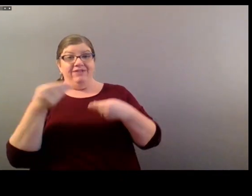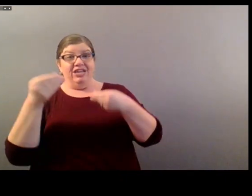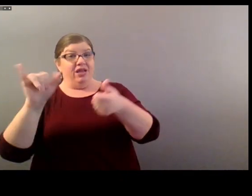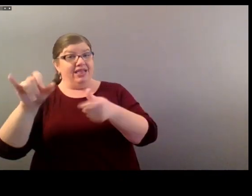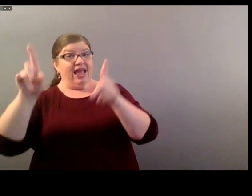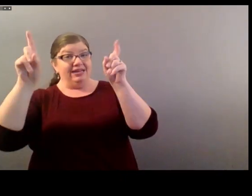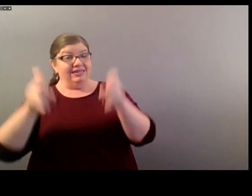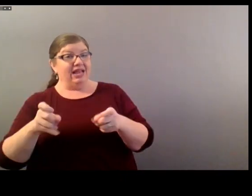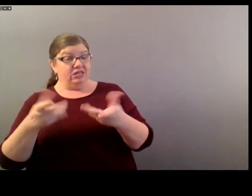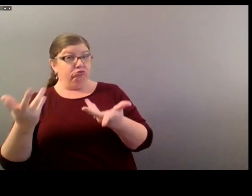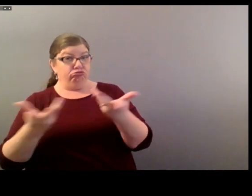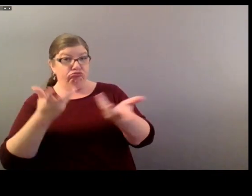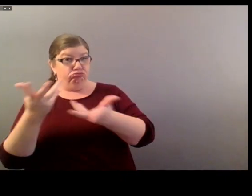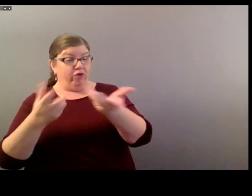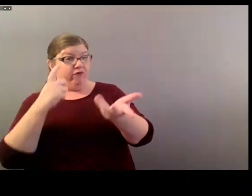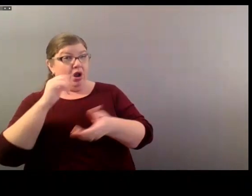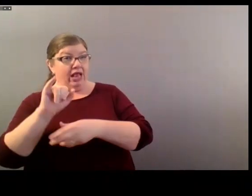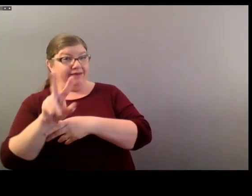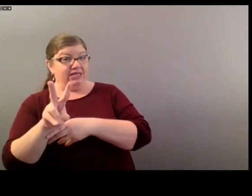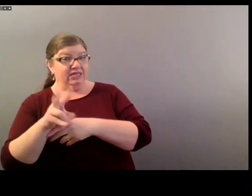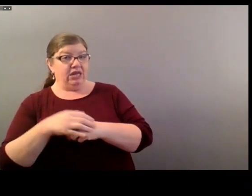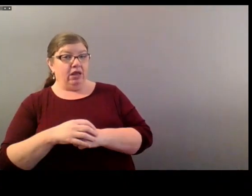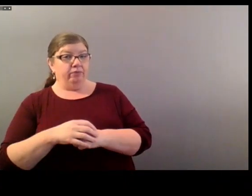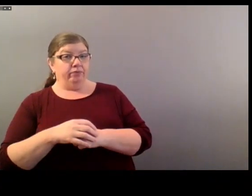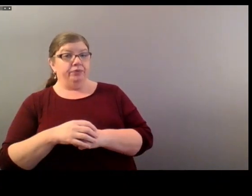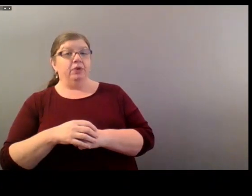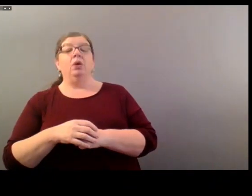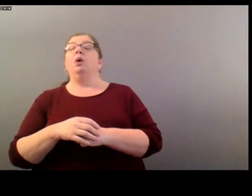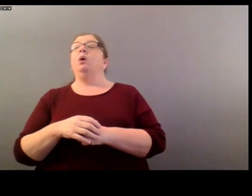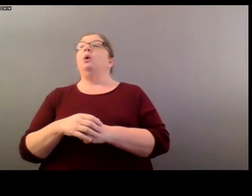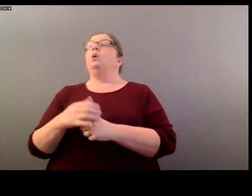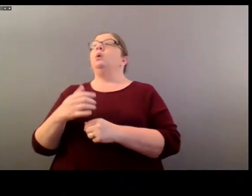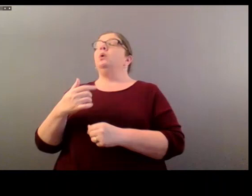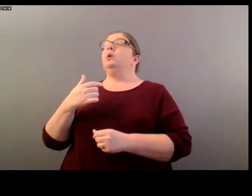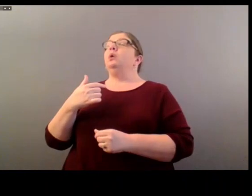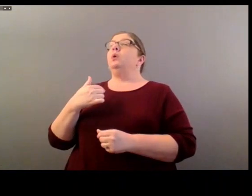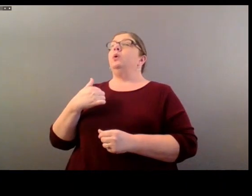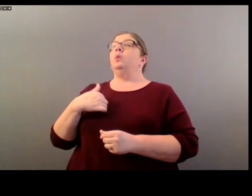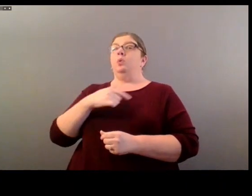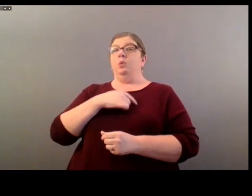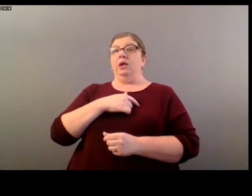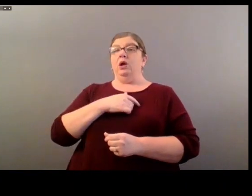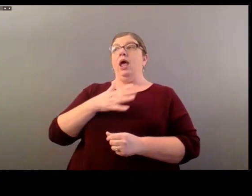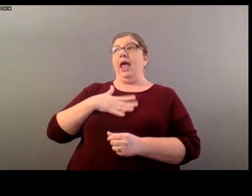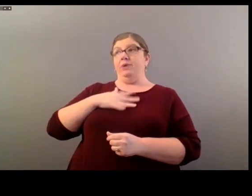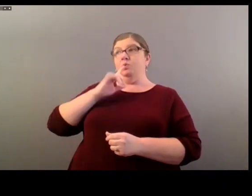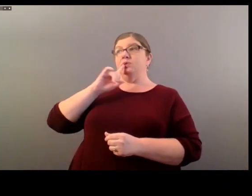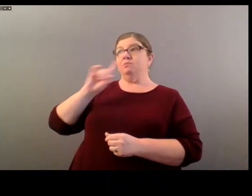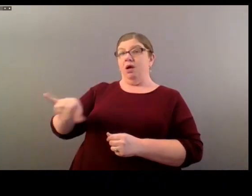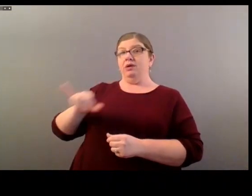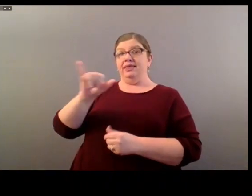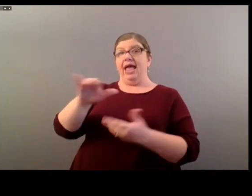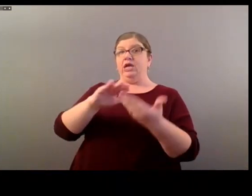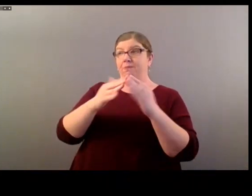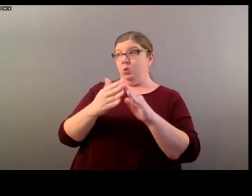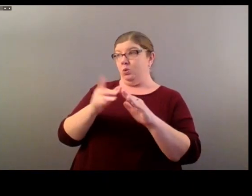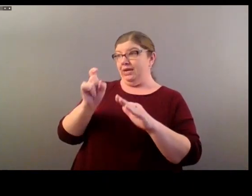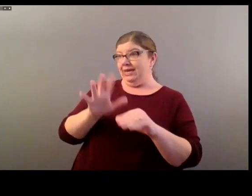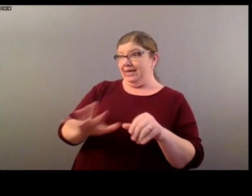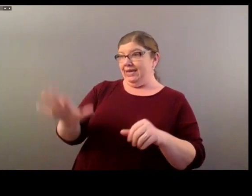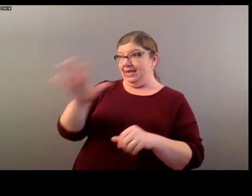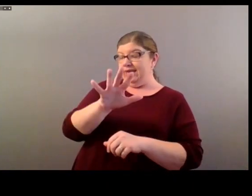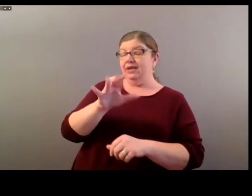Isla Vista. We're more than happy to respond to a community need.